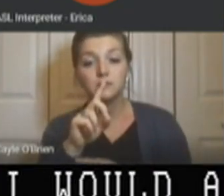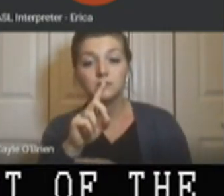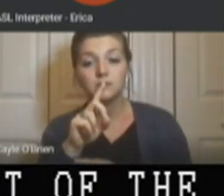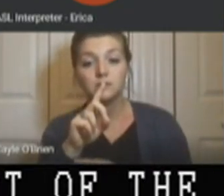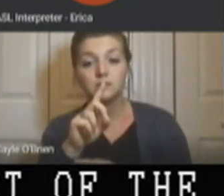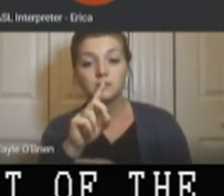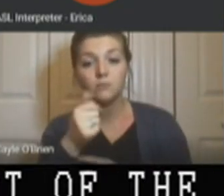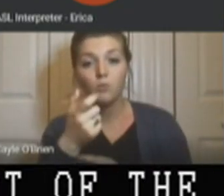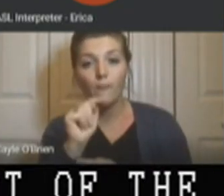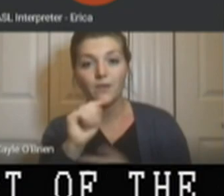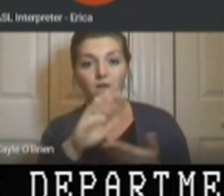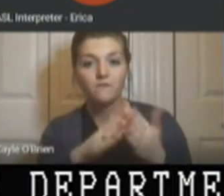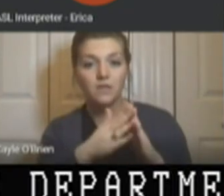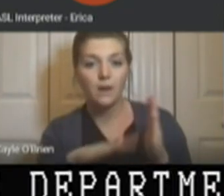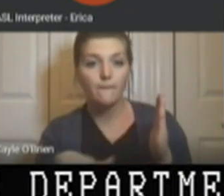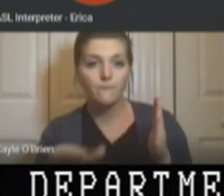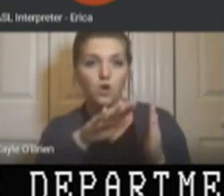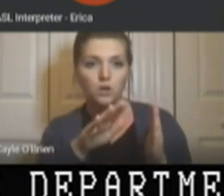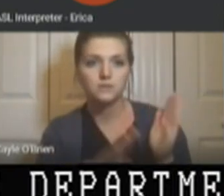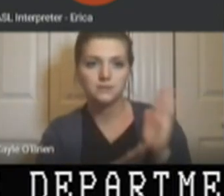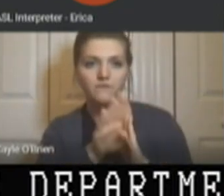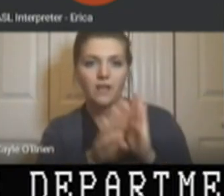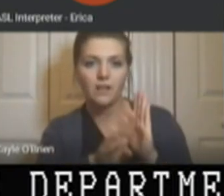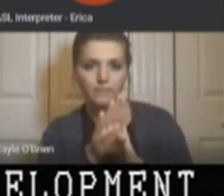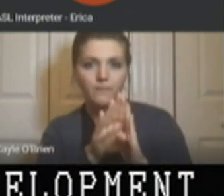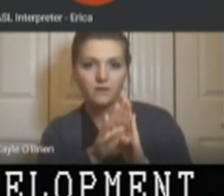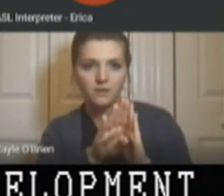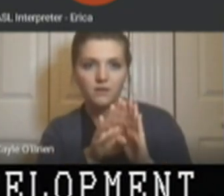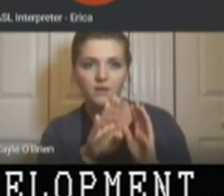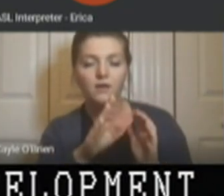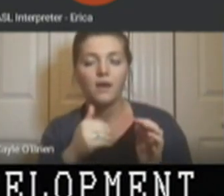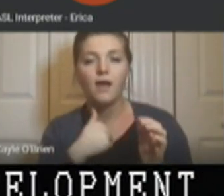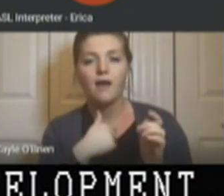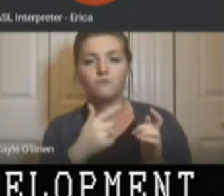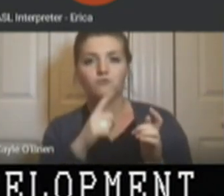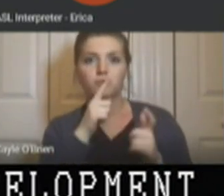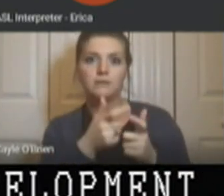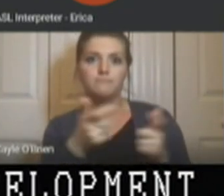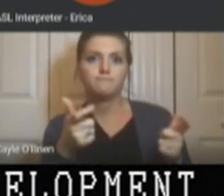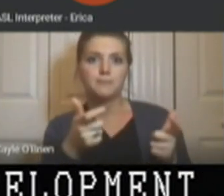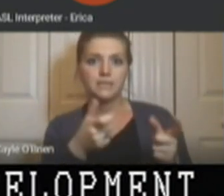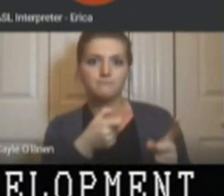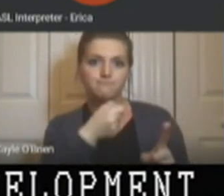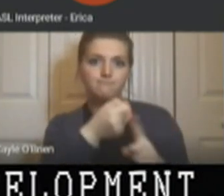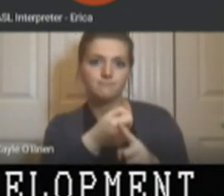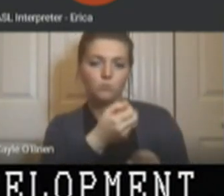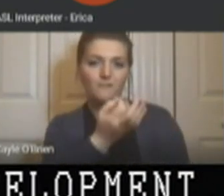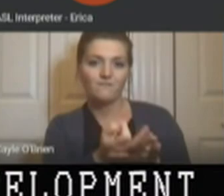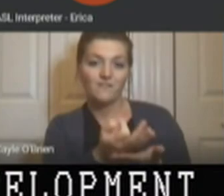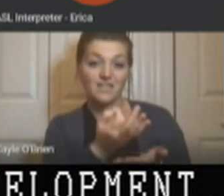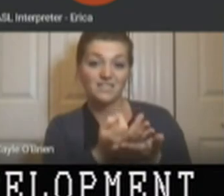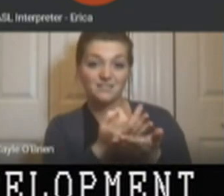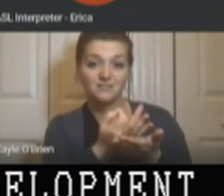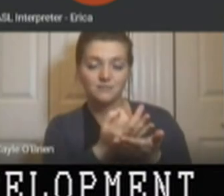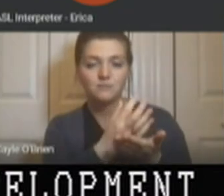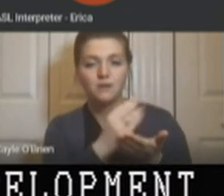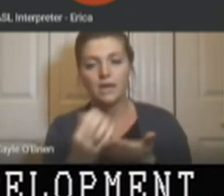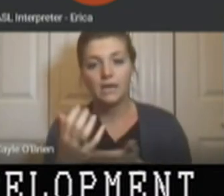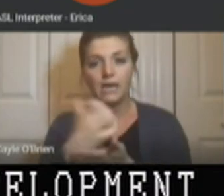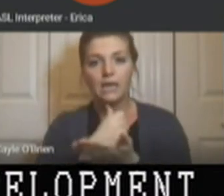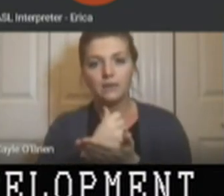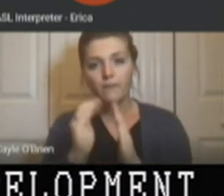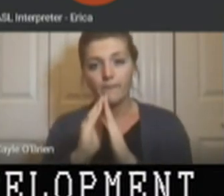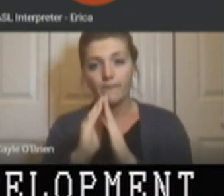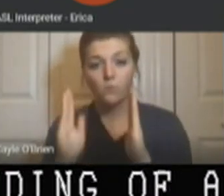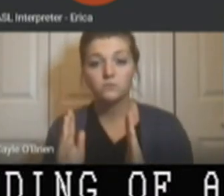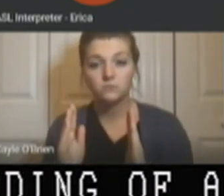Development also has a big role in funding affordable housing and income restricted housing. And